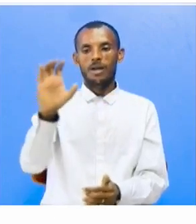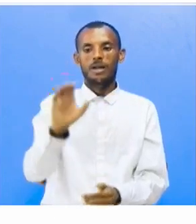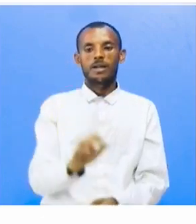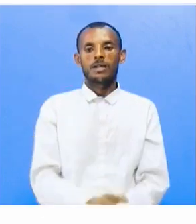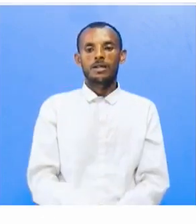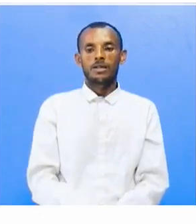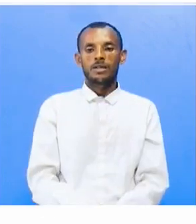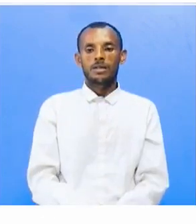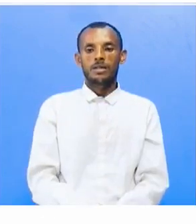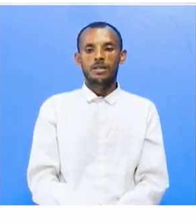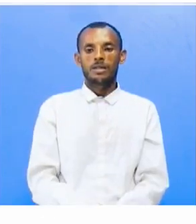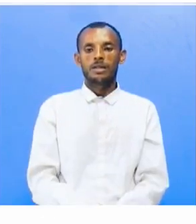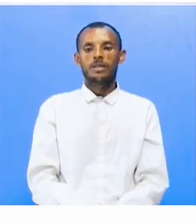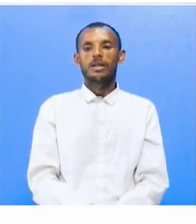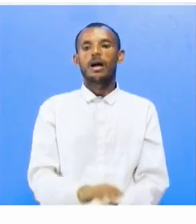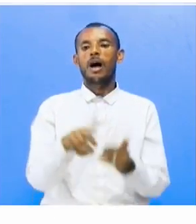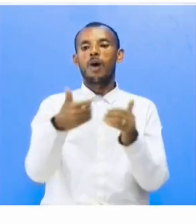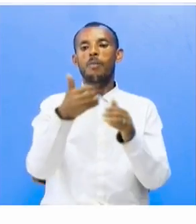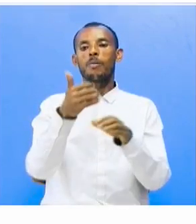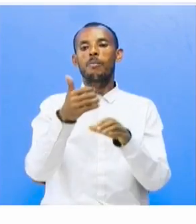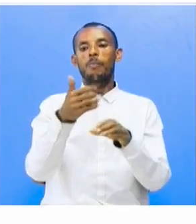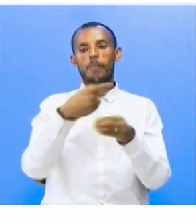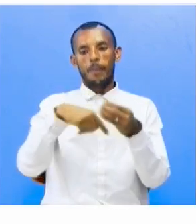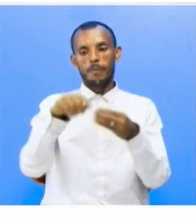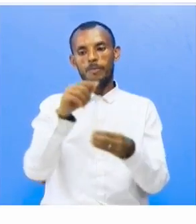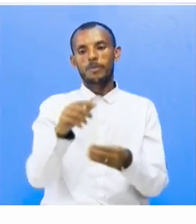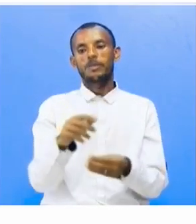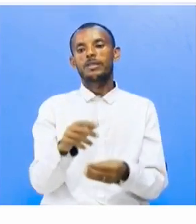2,000. How about the third year?